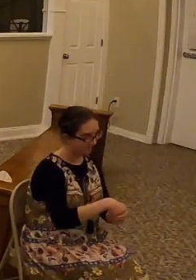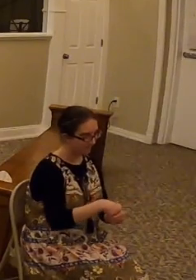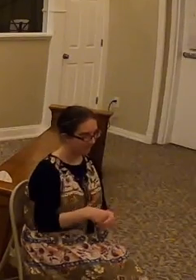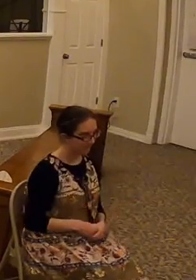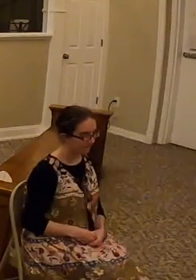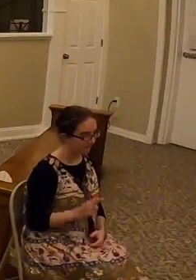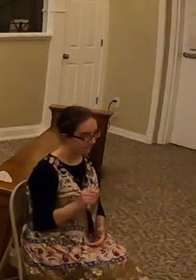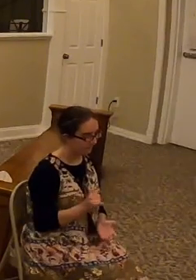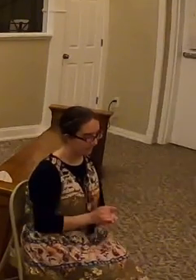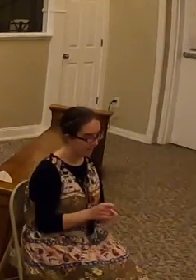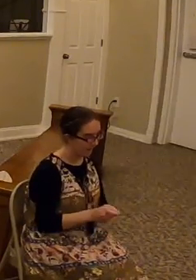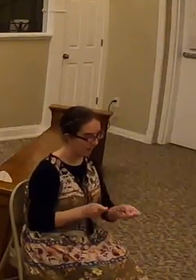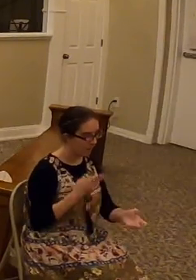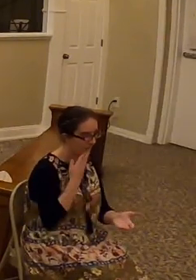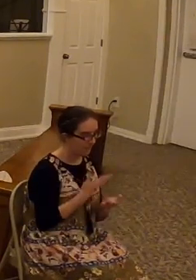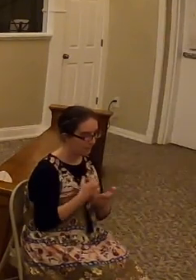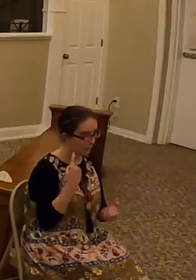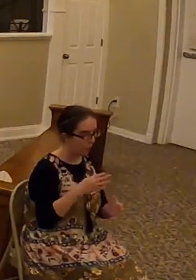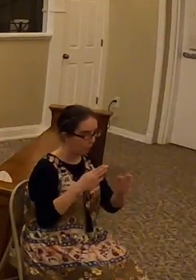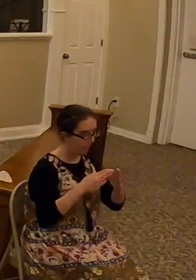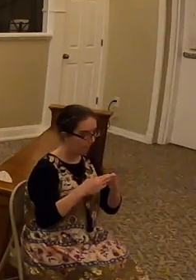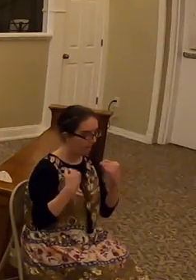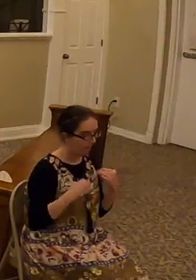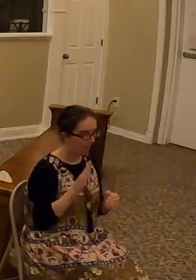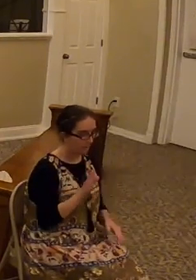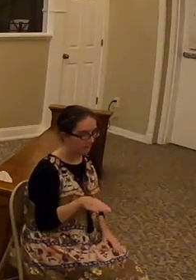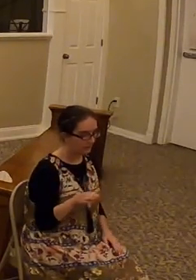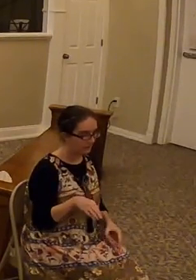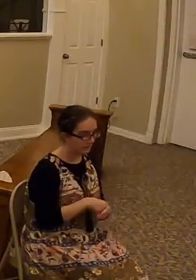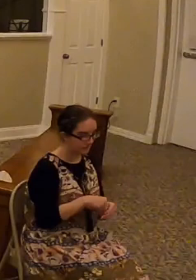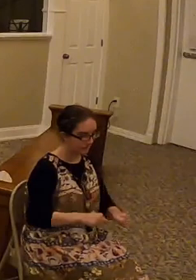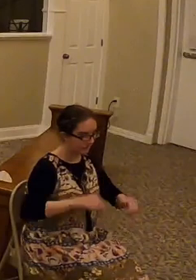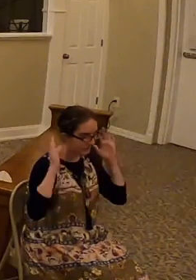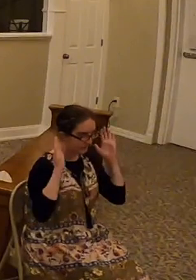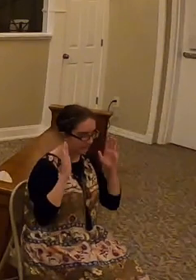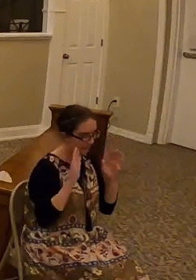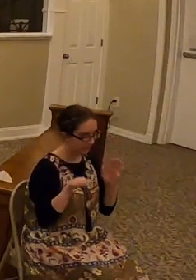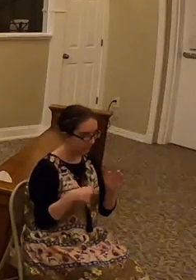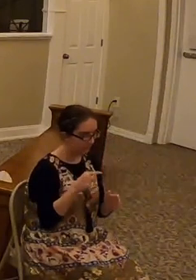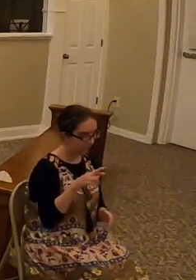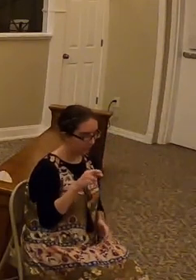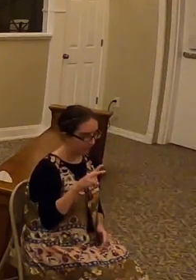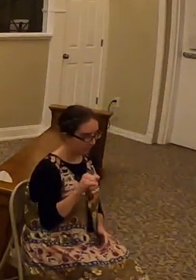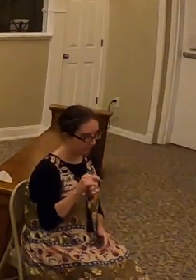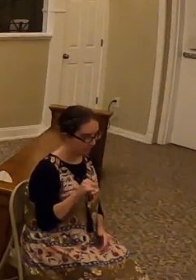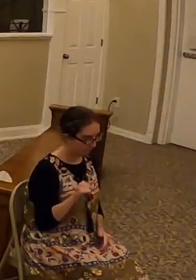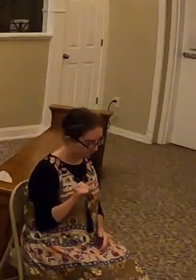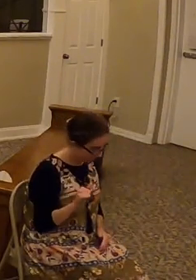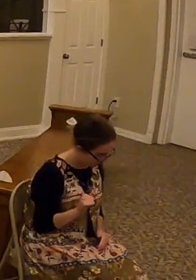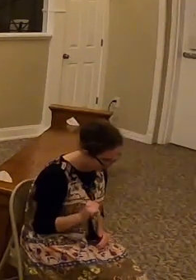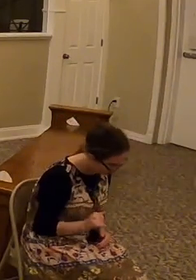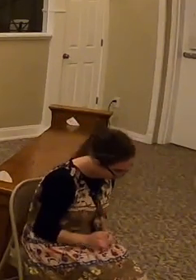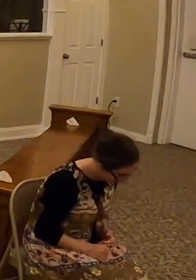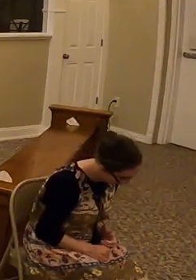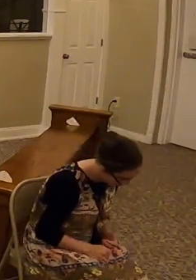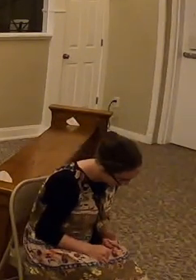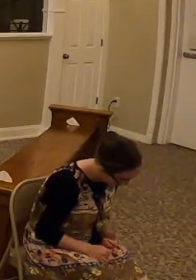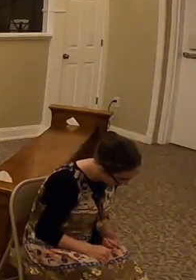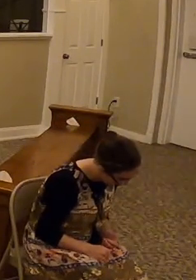All right. One that ruleth well his own house, having his children in subjection in all gravity. Andrew, are you in